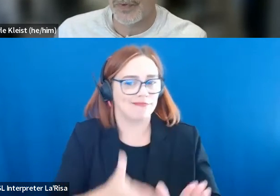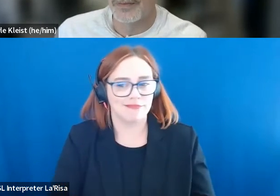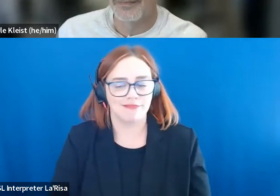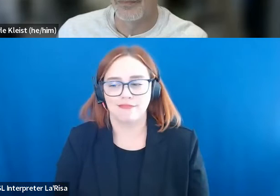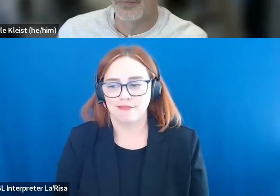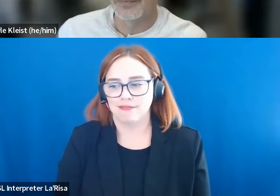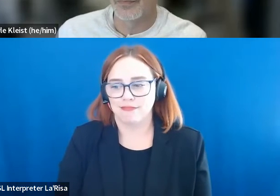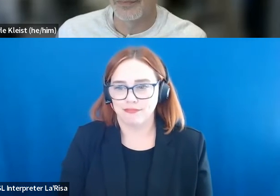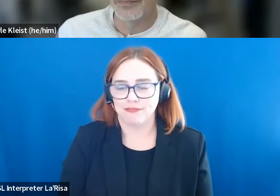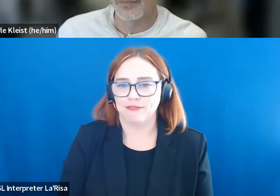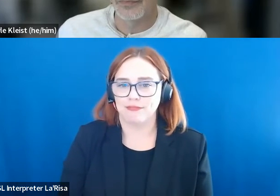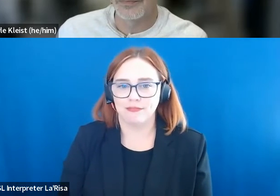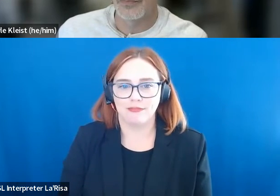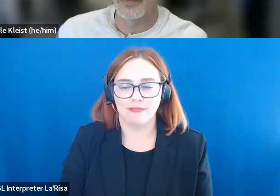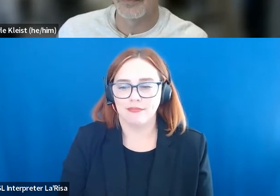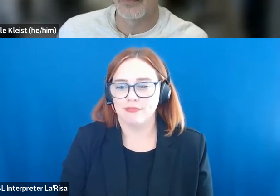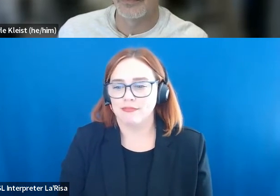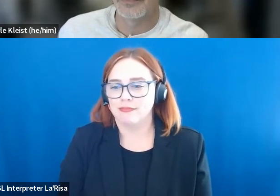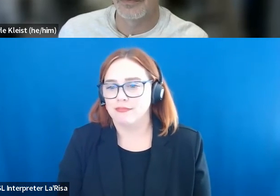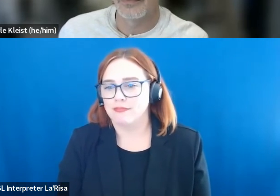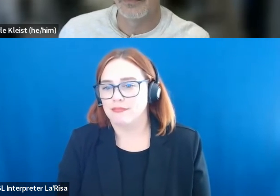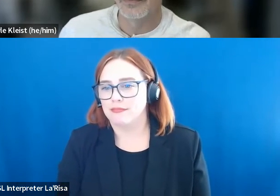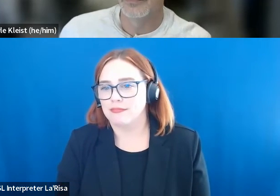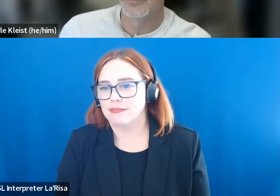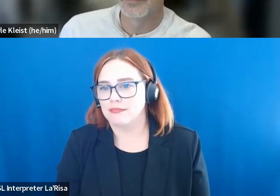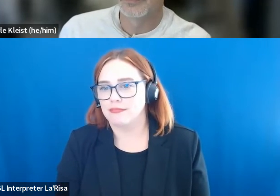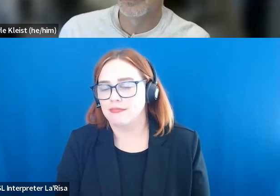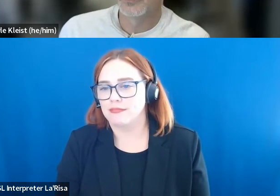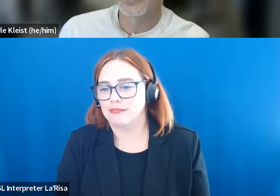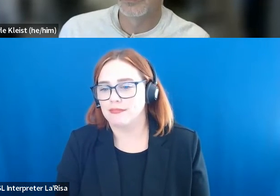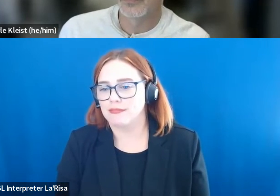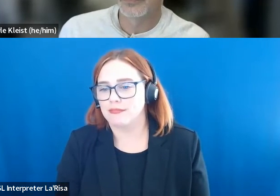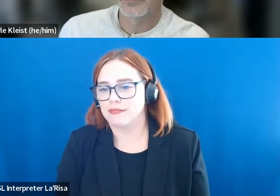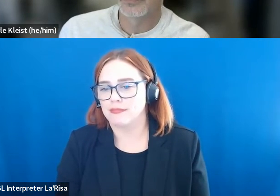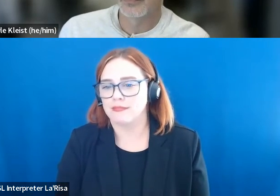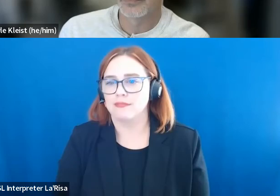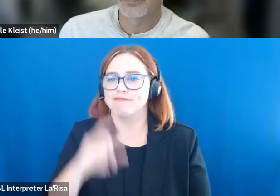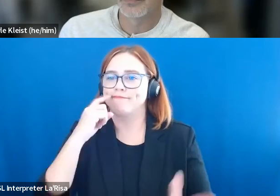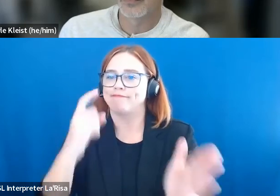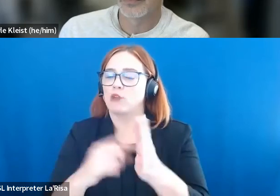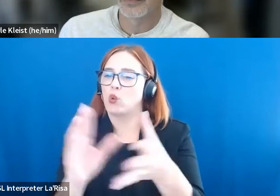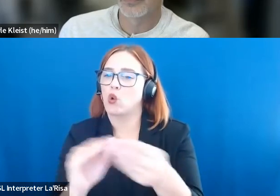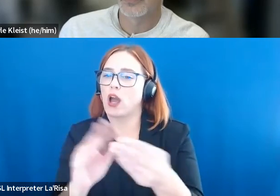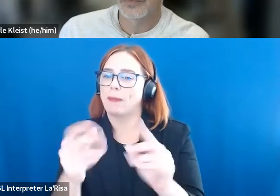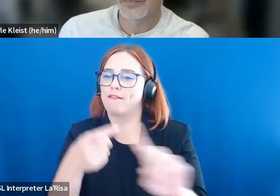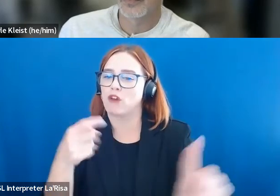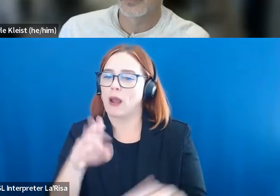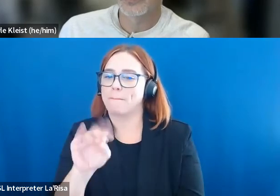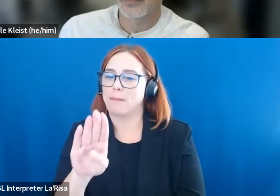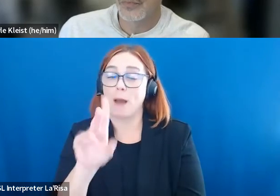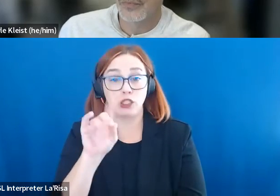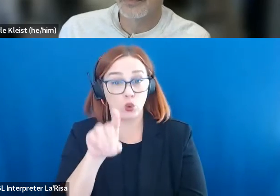And this is Shaylin. I also see a comment from Bob around, do you have bilingual volunteers and how do you reach out to the Latino youth